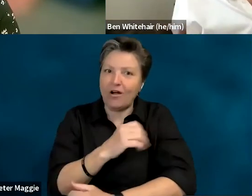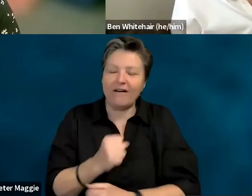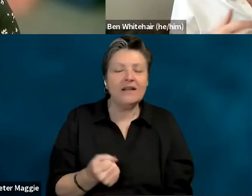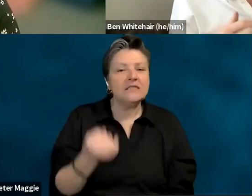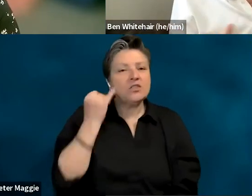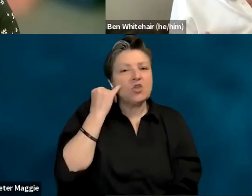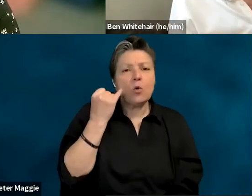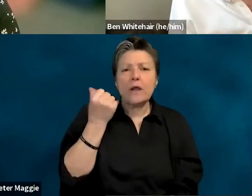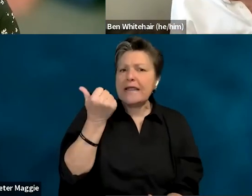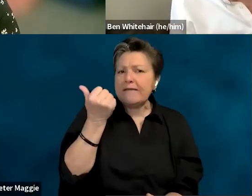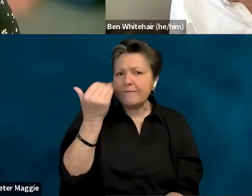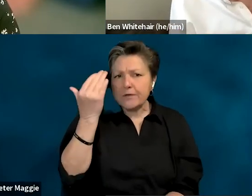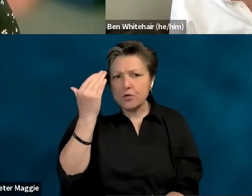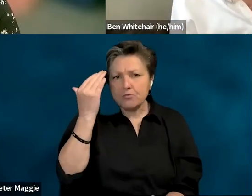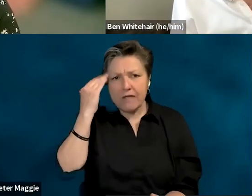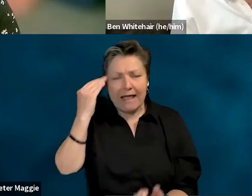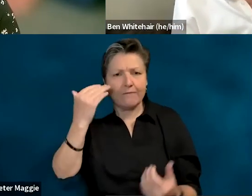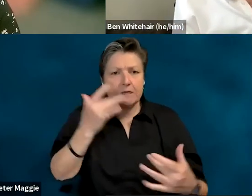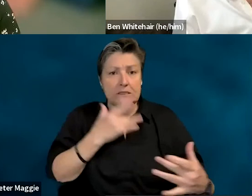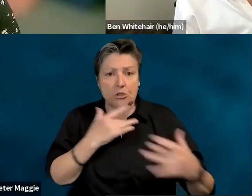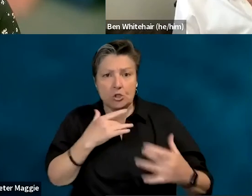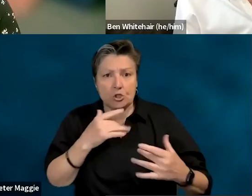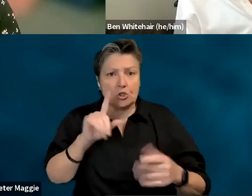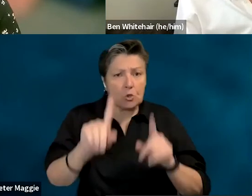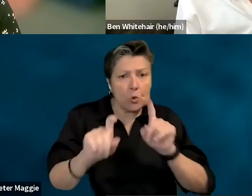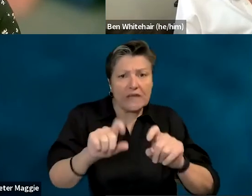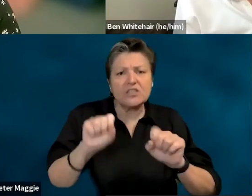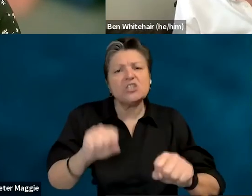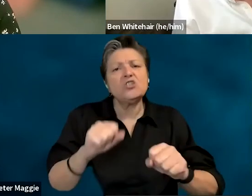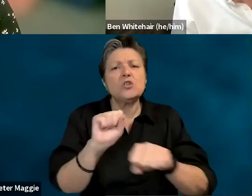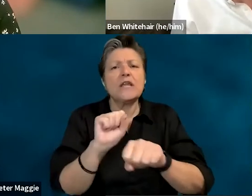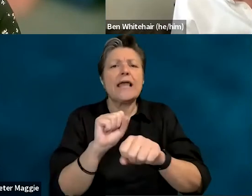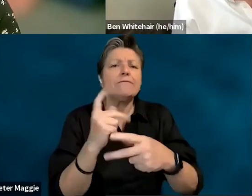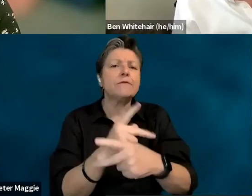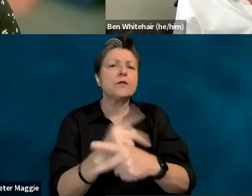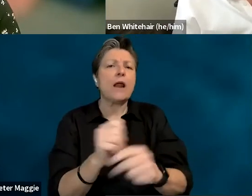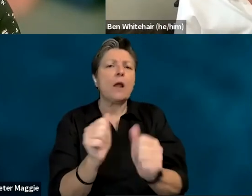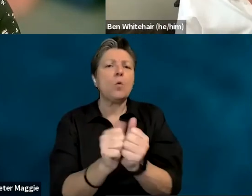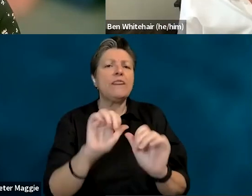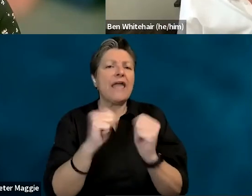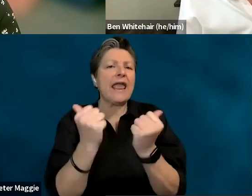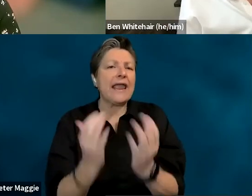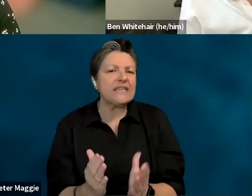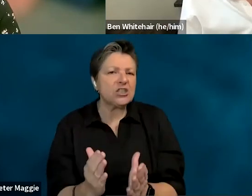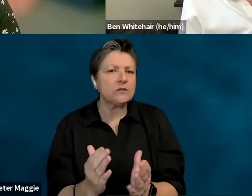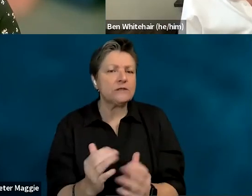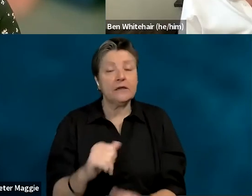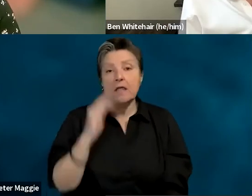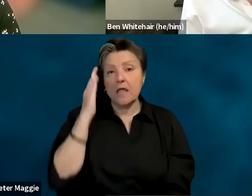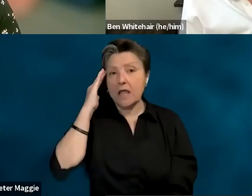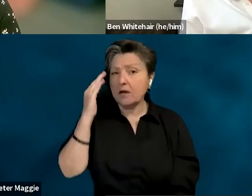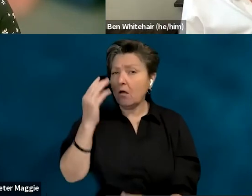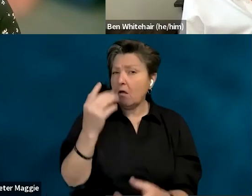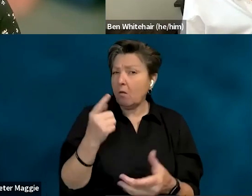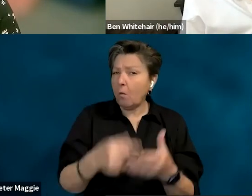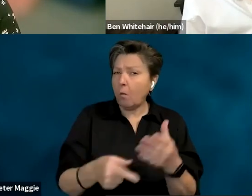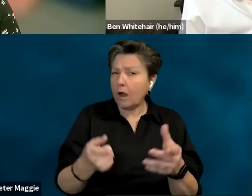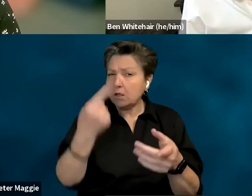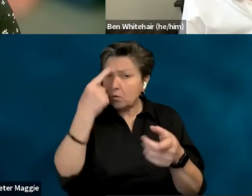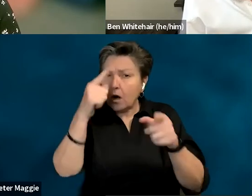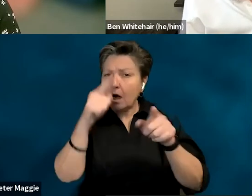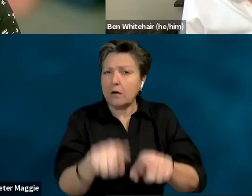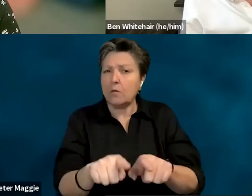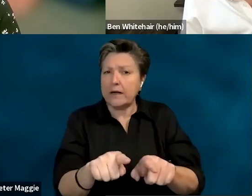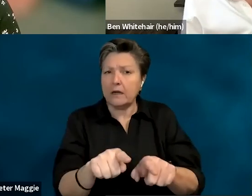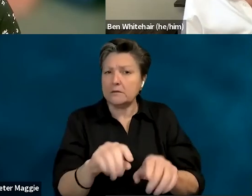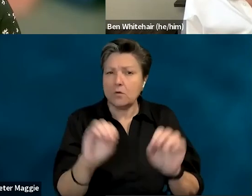questions or concerns, that you could work that out with your agent and, you know, be aware of what it is that you're agreeing to, so there are no